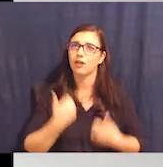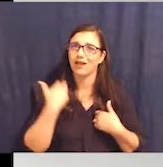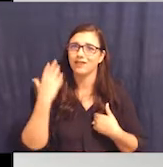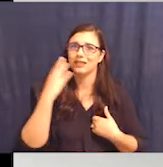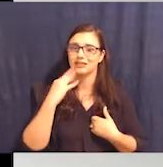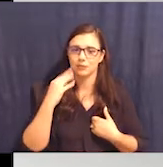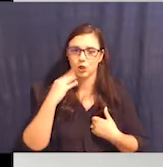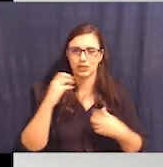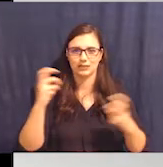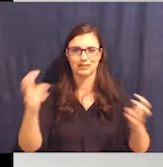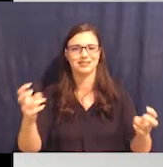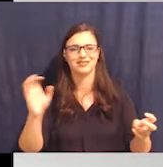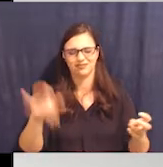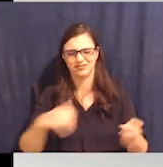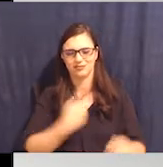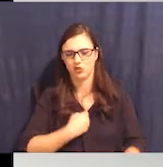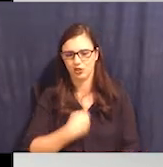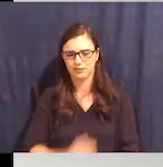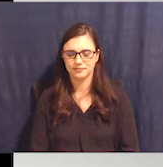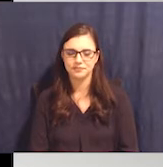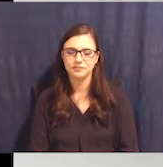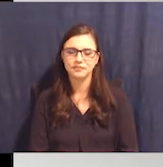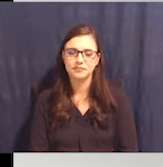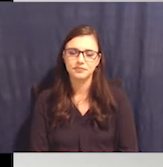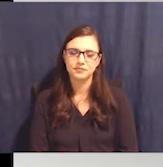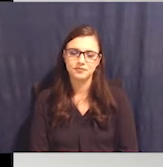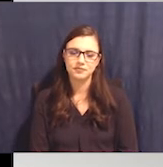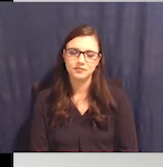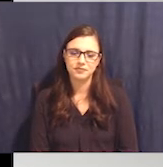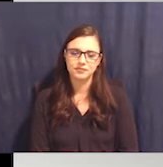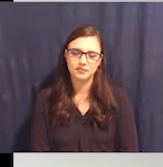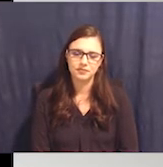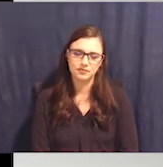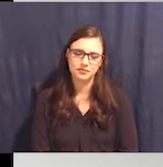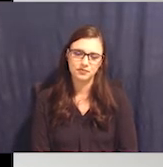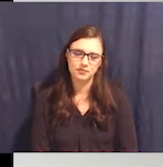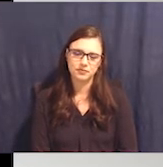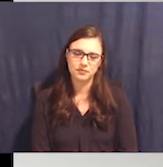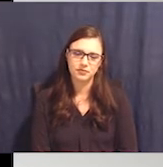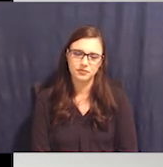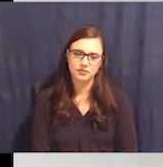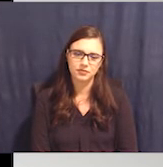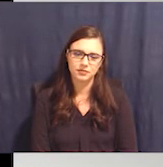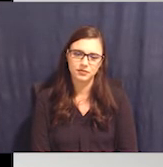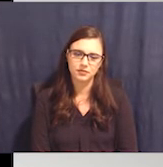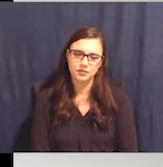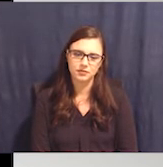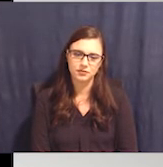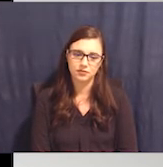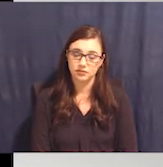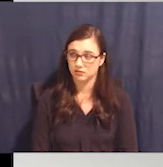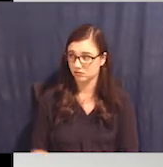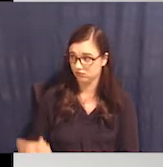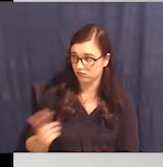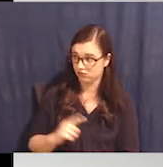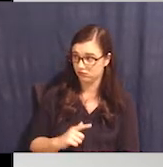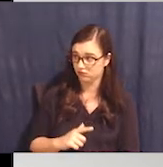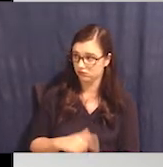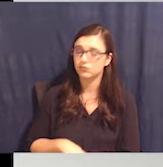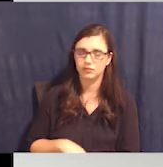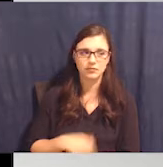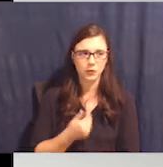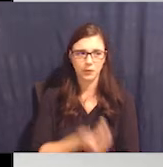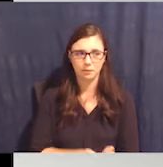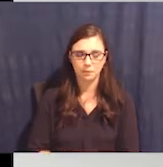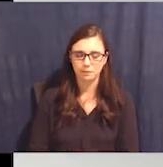Achieving better life experience. Sorry. Tab forward. Oh, there it is. Want me to take?